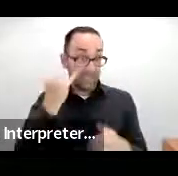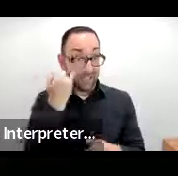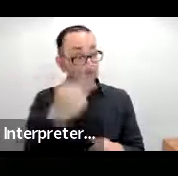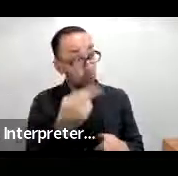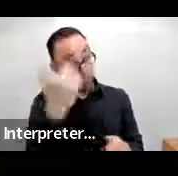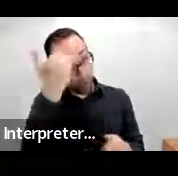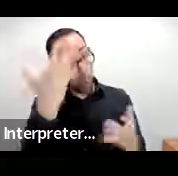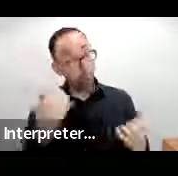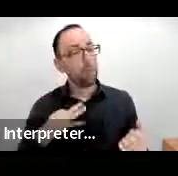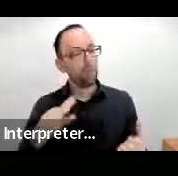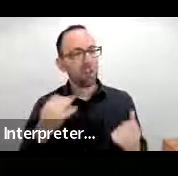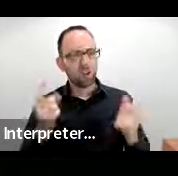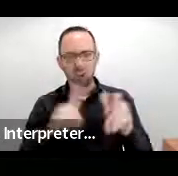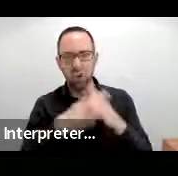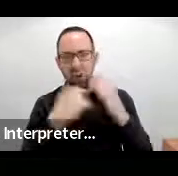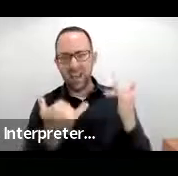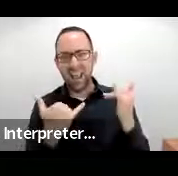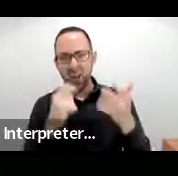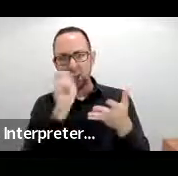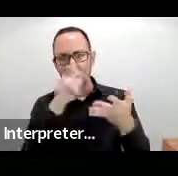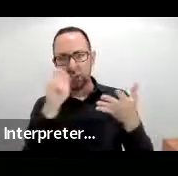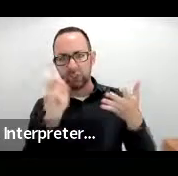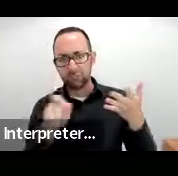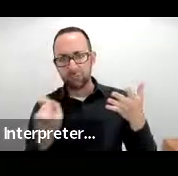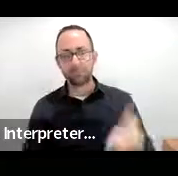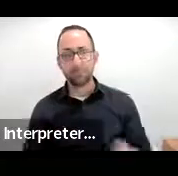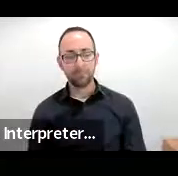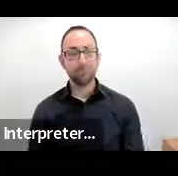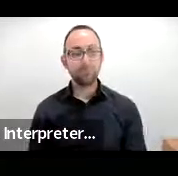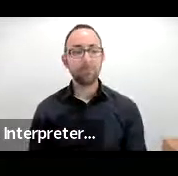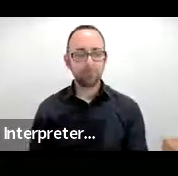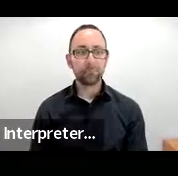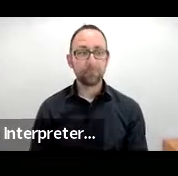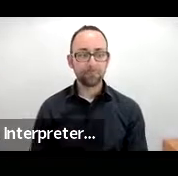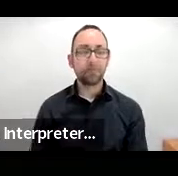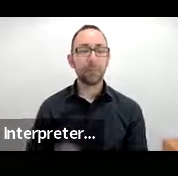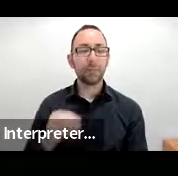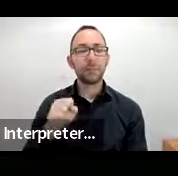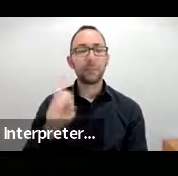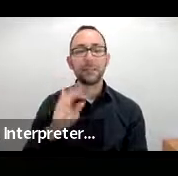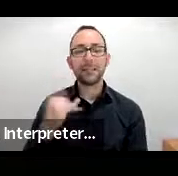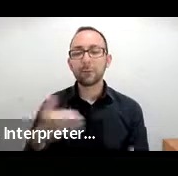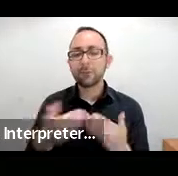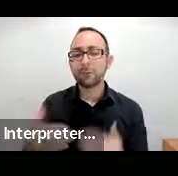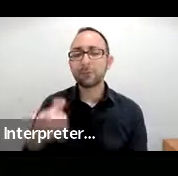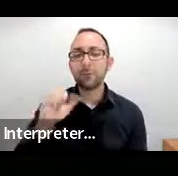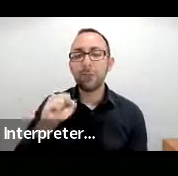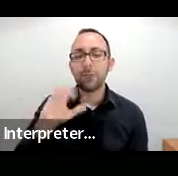jump on it. Okay, thank you. Appreciate You're that. welcome. Sophie.